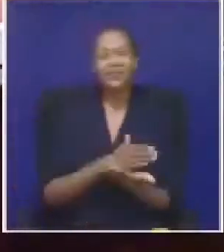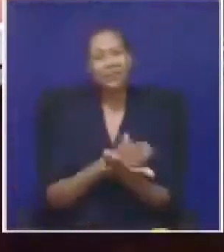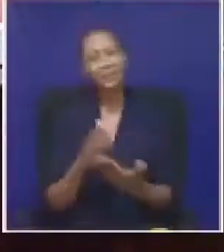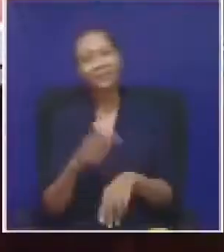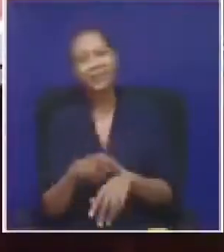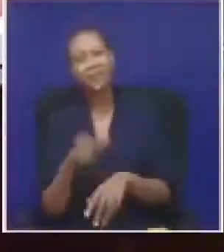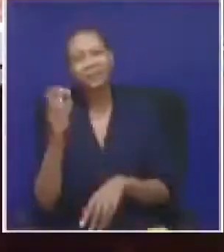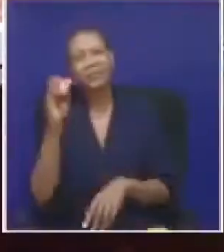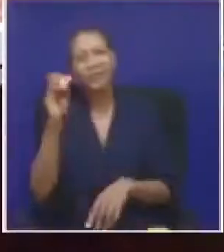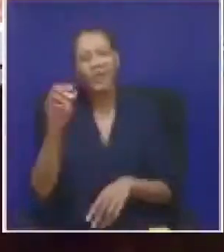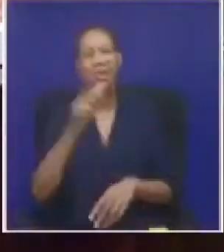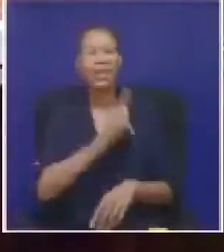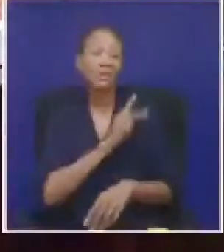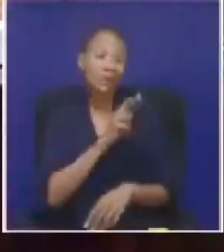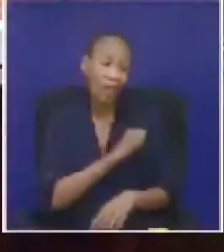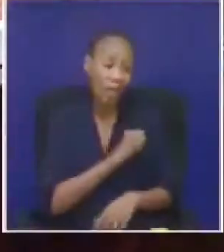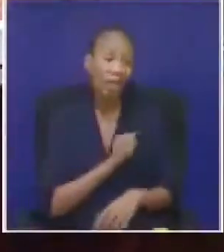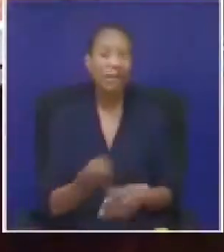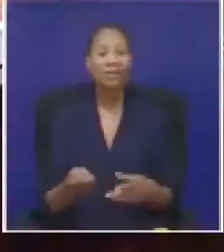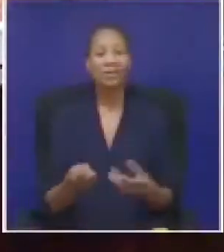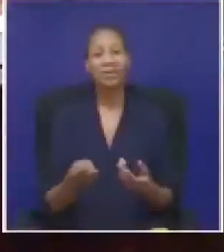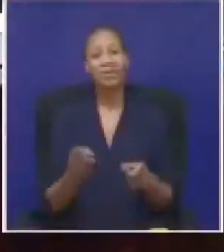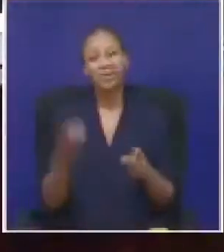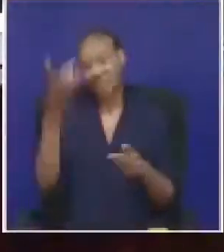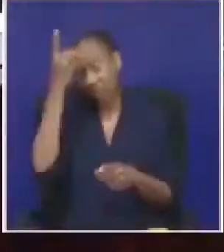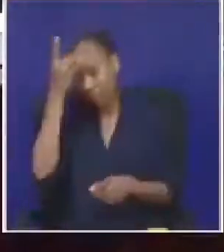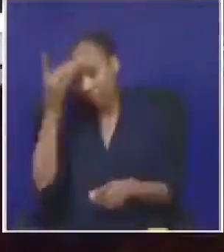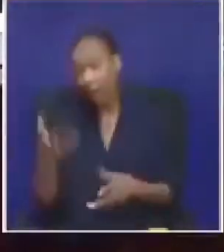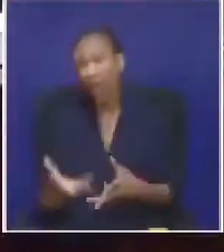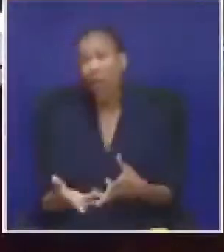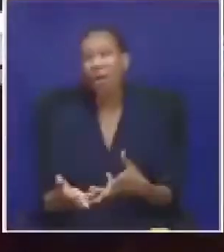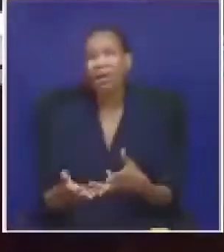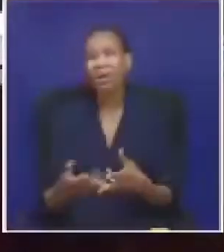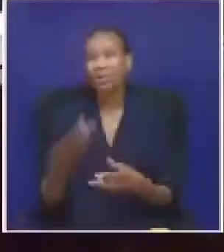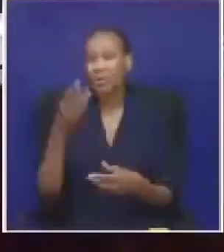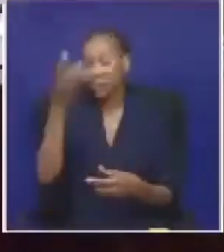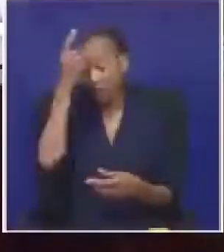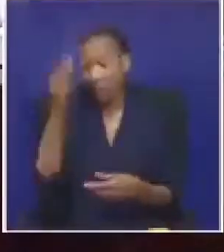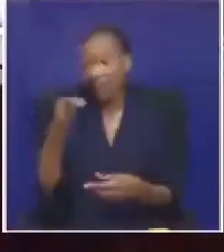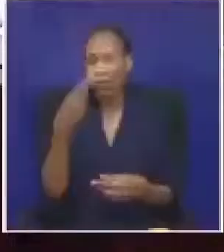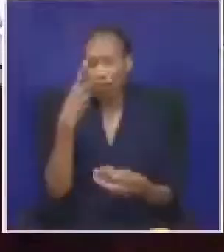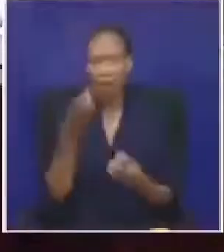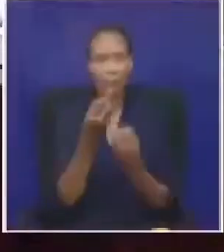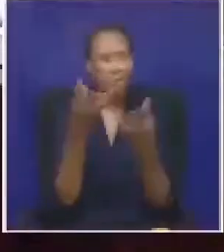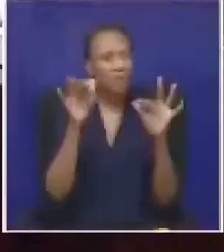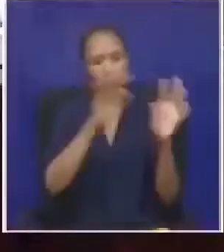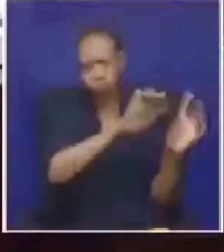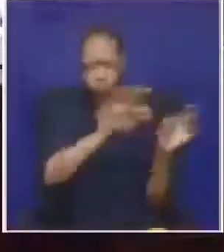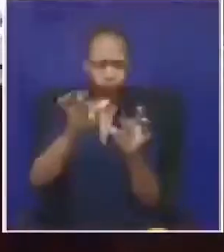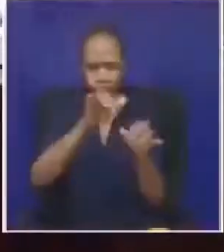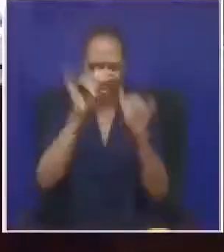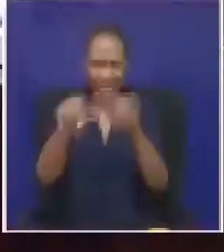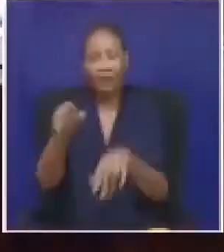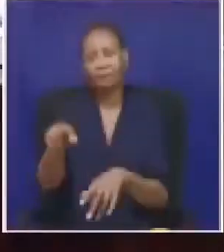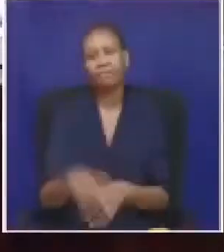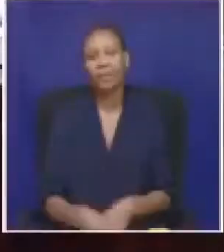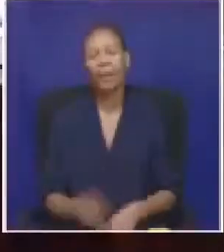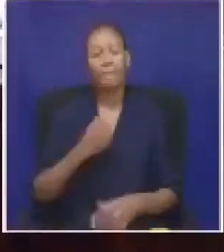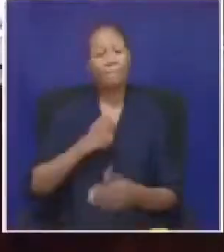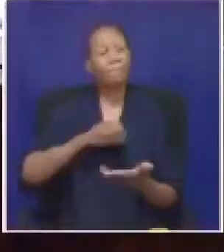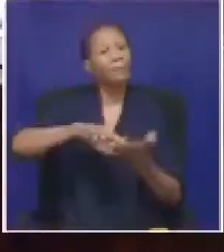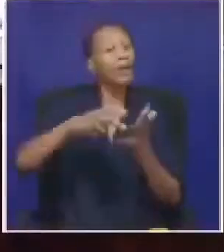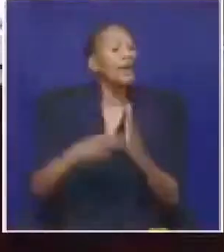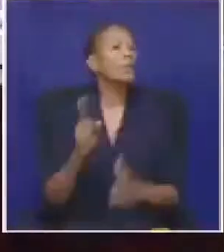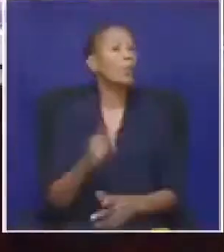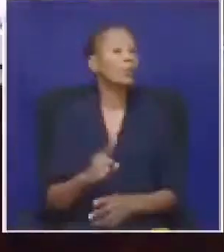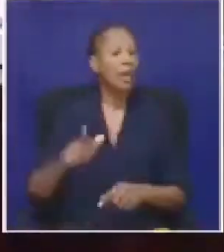extent KZN, in areas like Durban. You find people moving in. Our plan is that land must